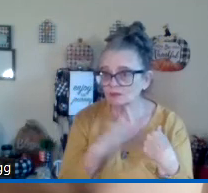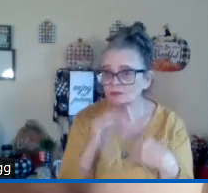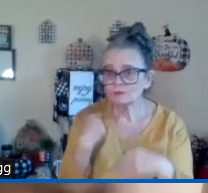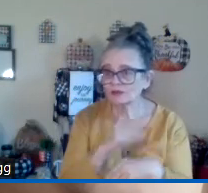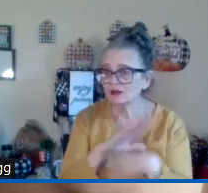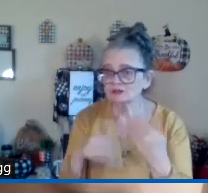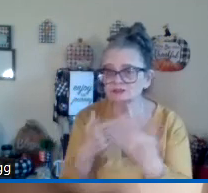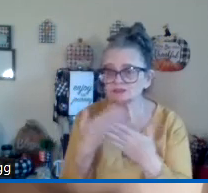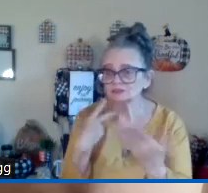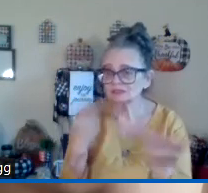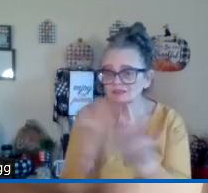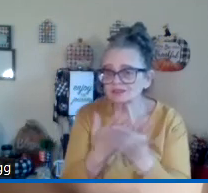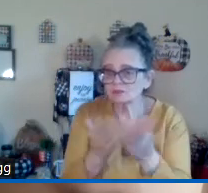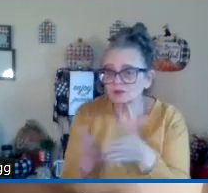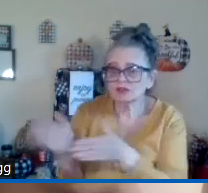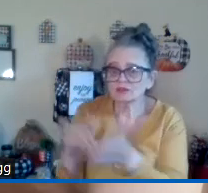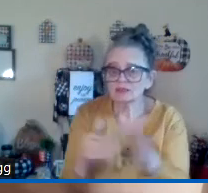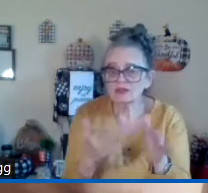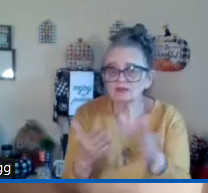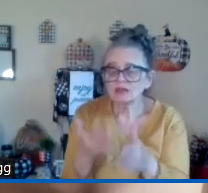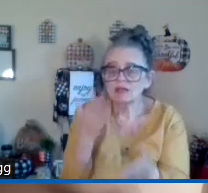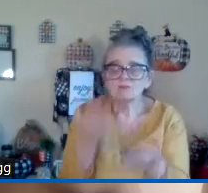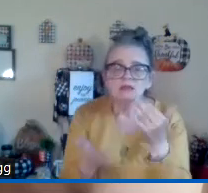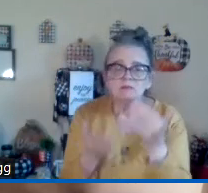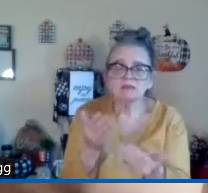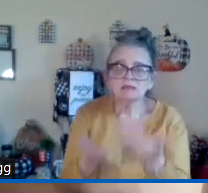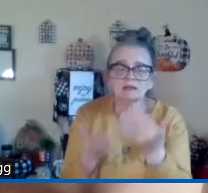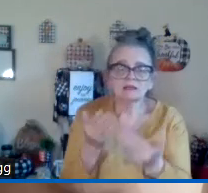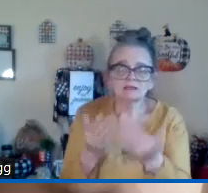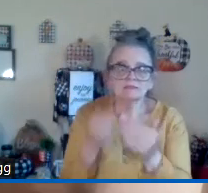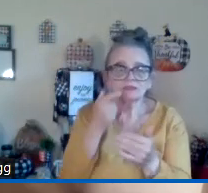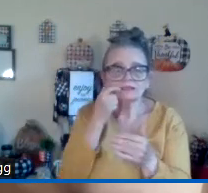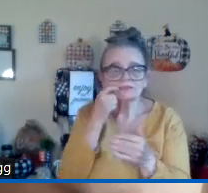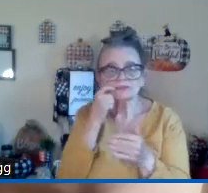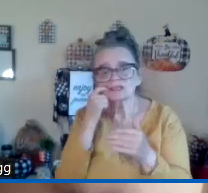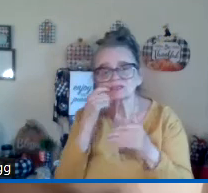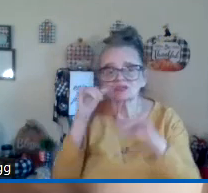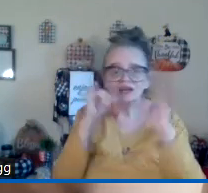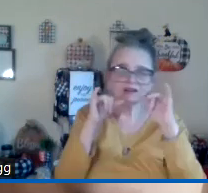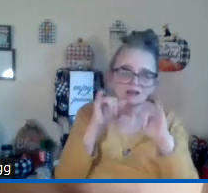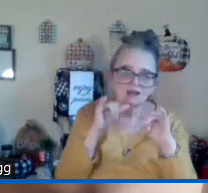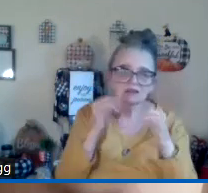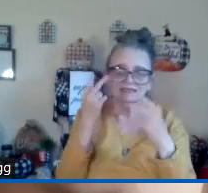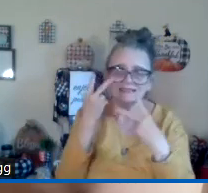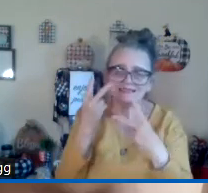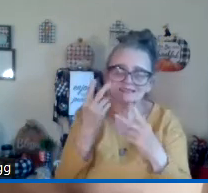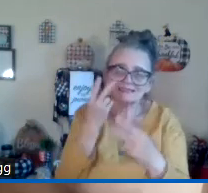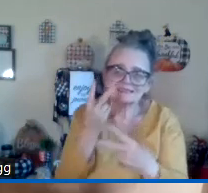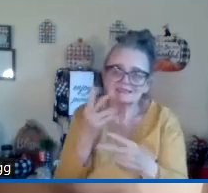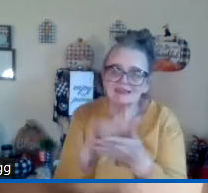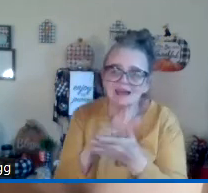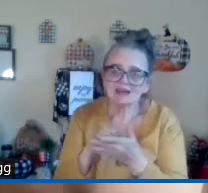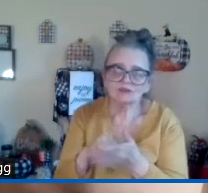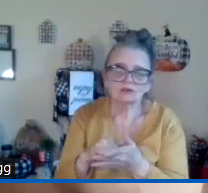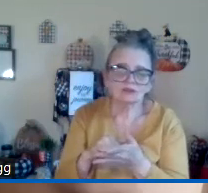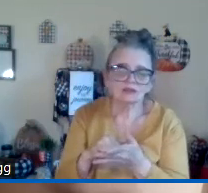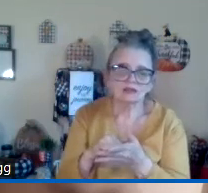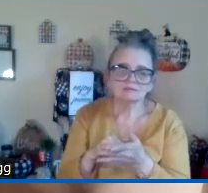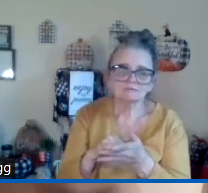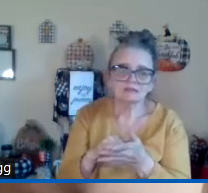because we all do in some way or another. Maybe if you have drugs or alcohol, it's easy to see